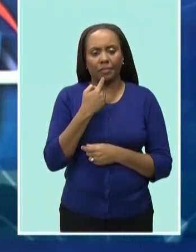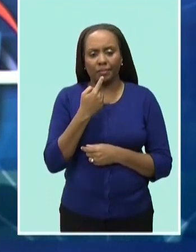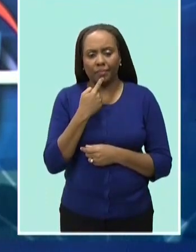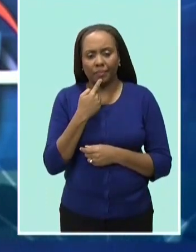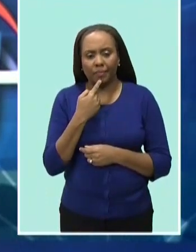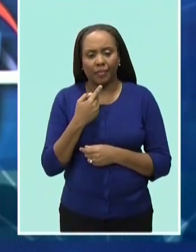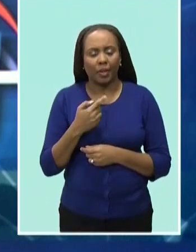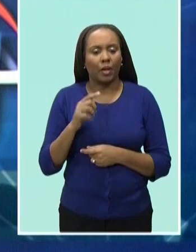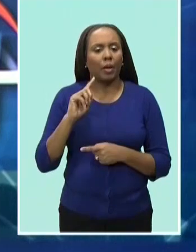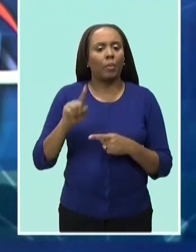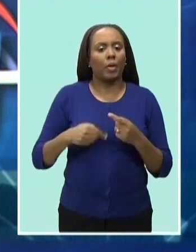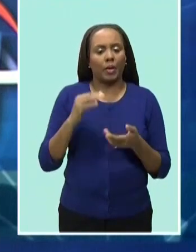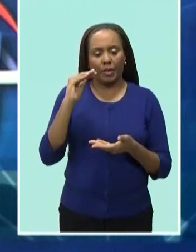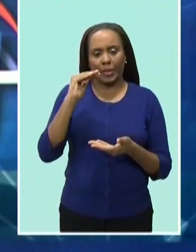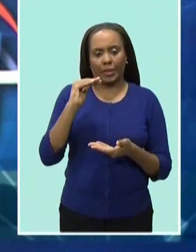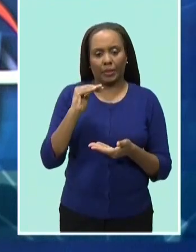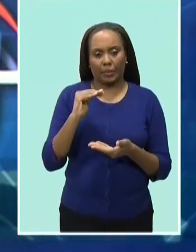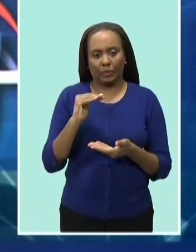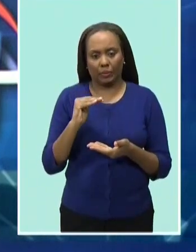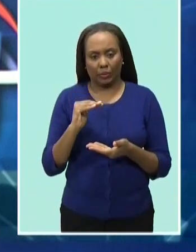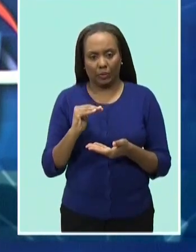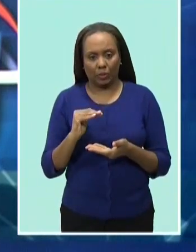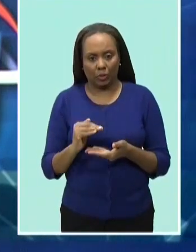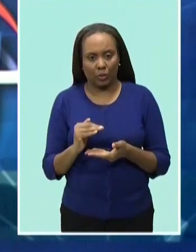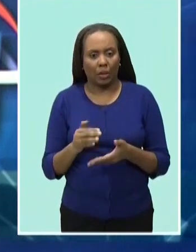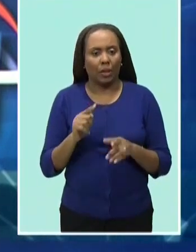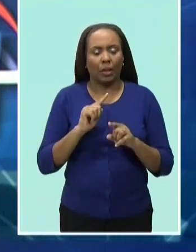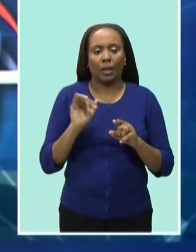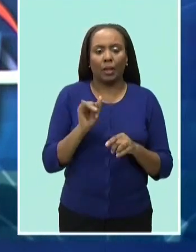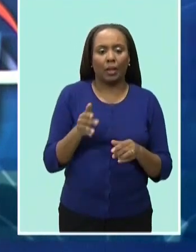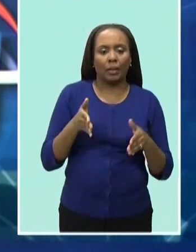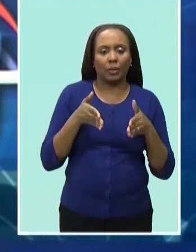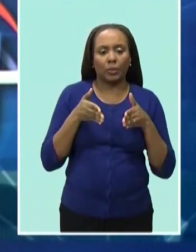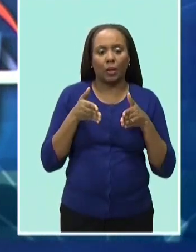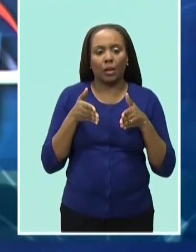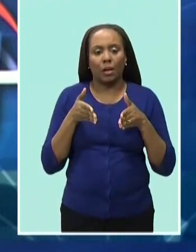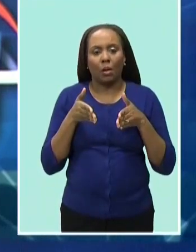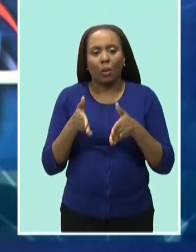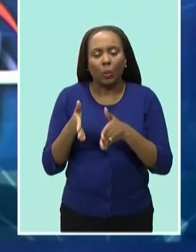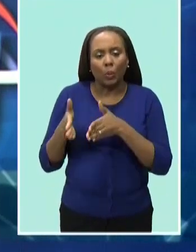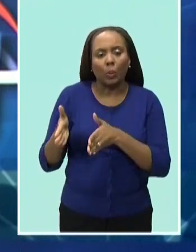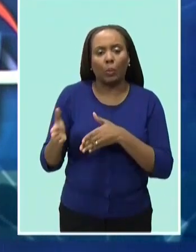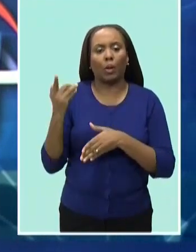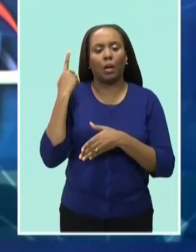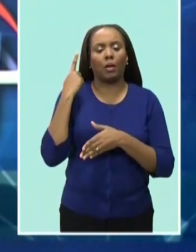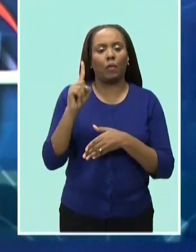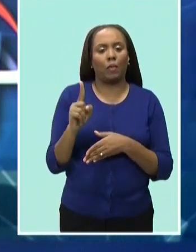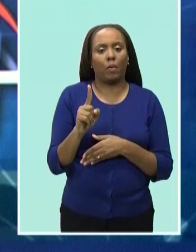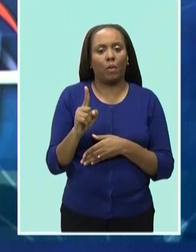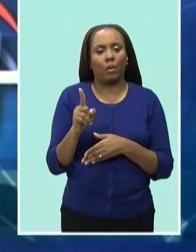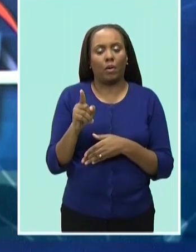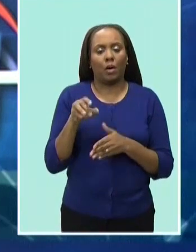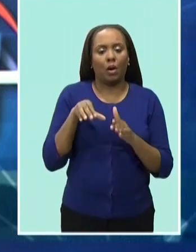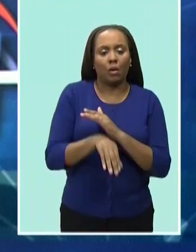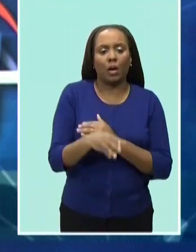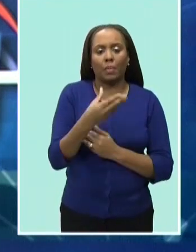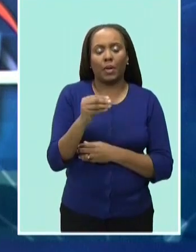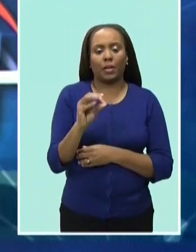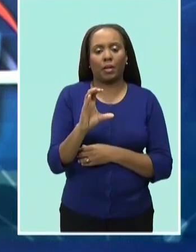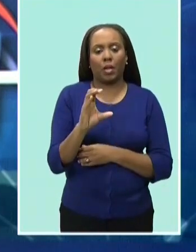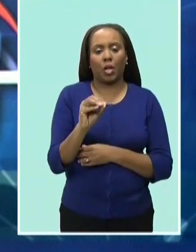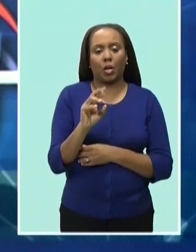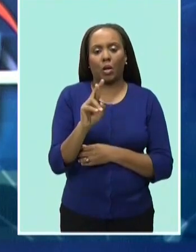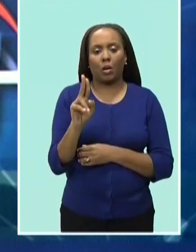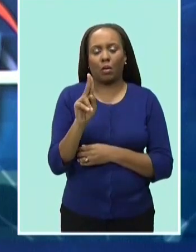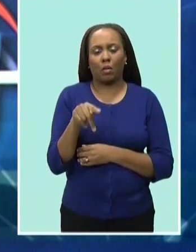says reducing vulnerabilities to corruption requires an enduring political will. He told a press conference on fiscal